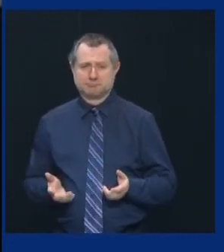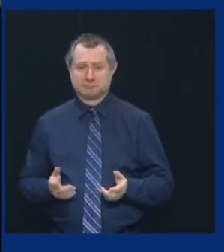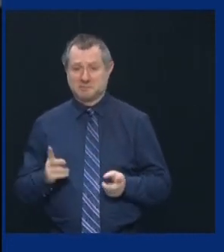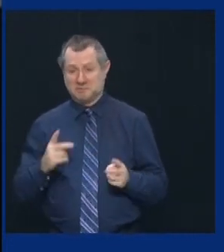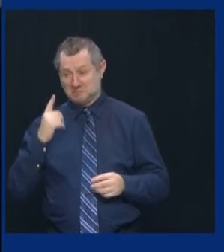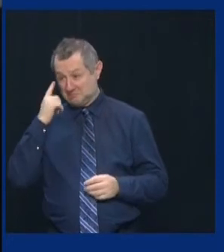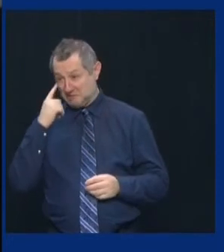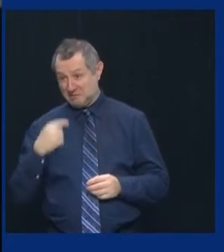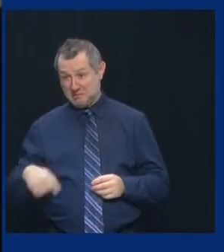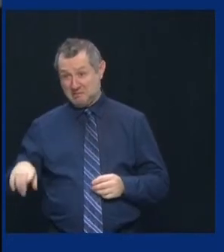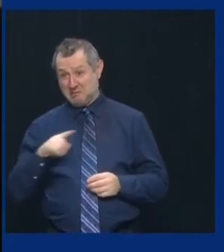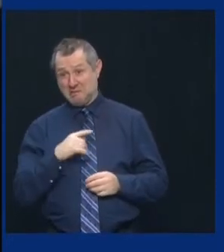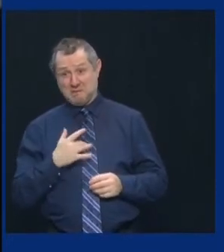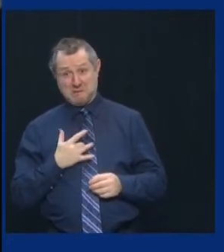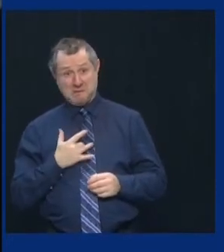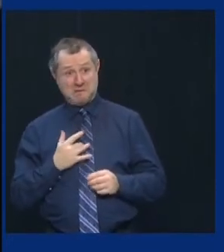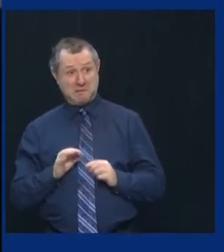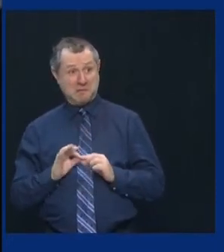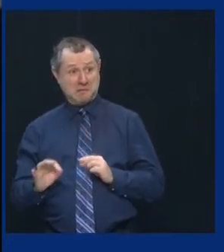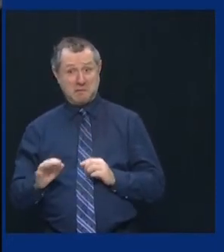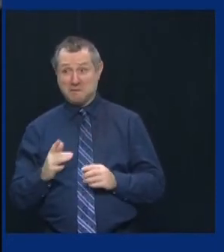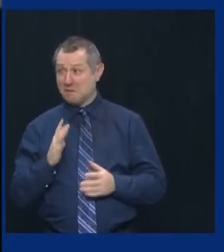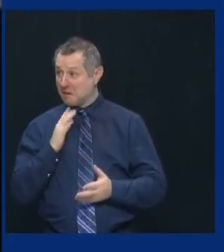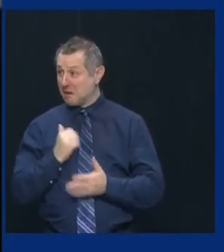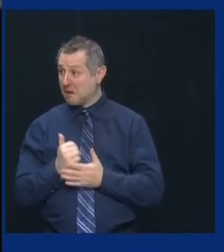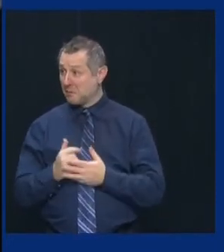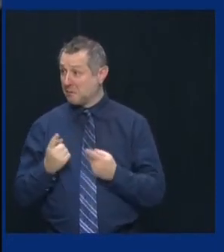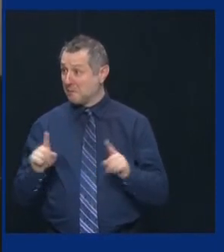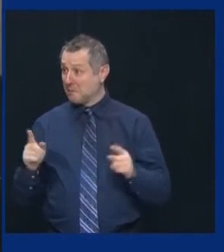bread. Yeah, thank you very much.